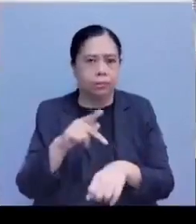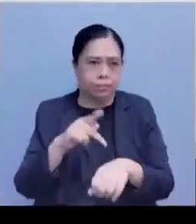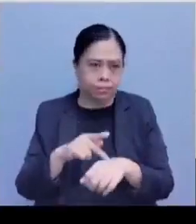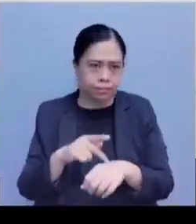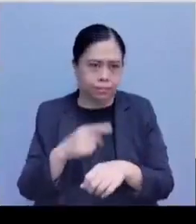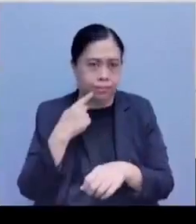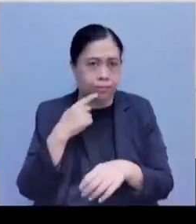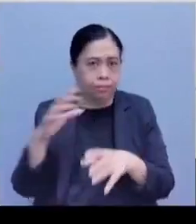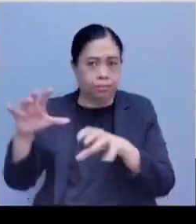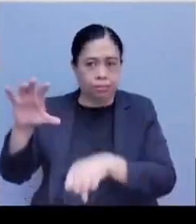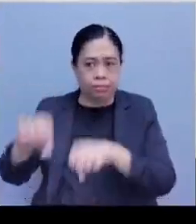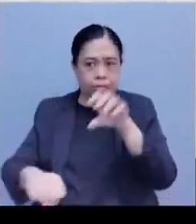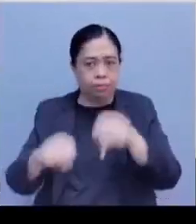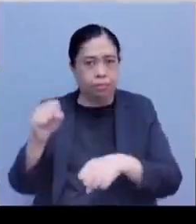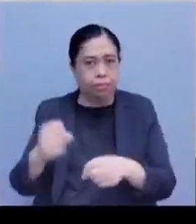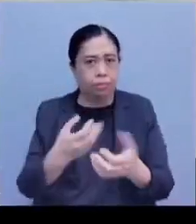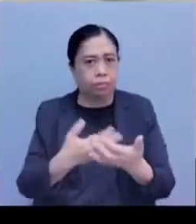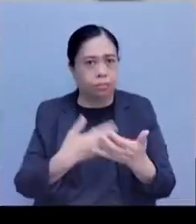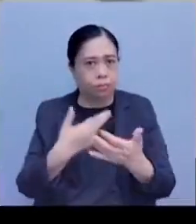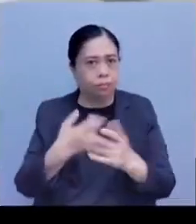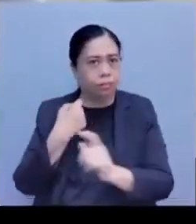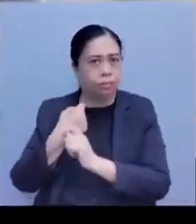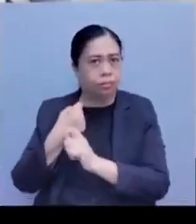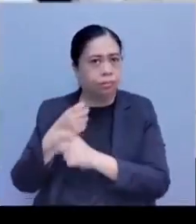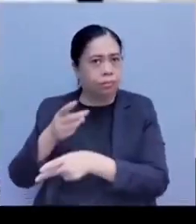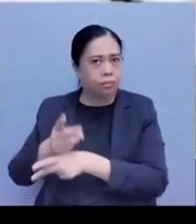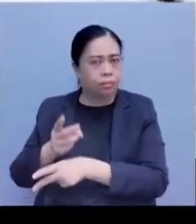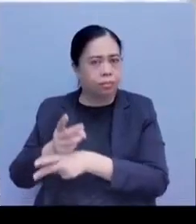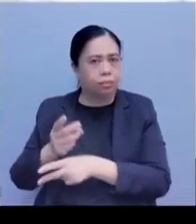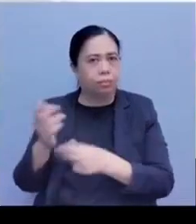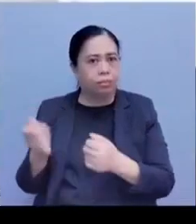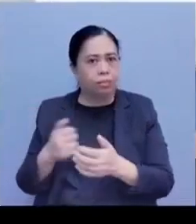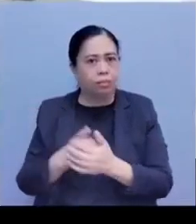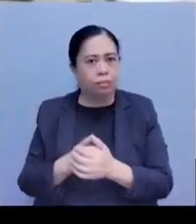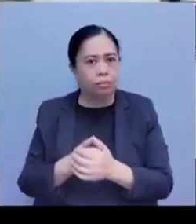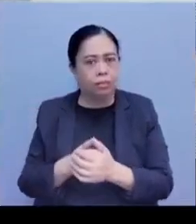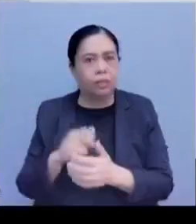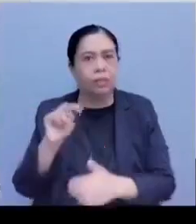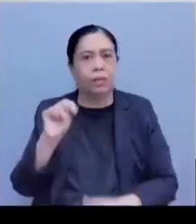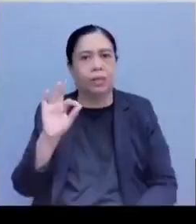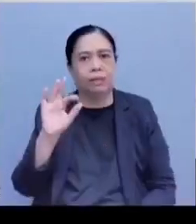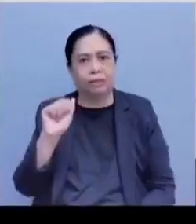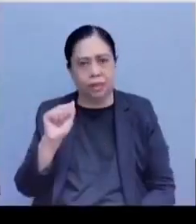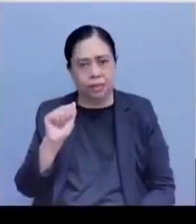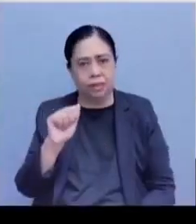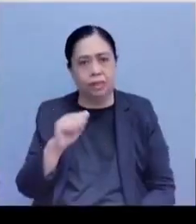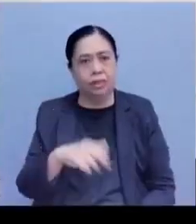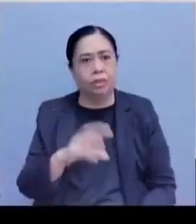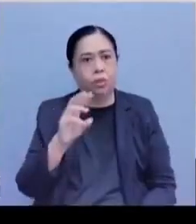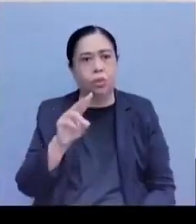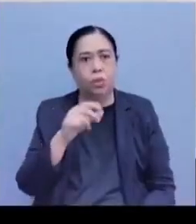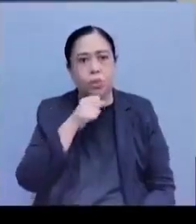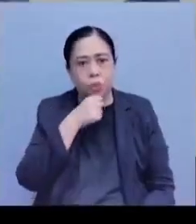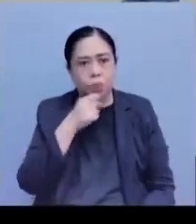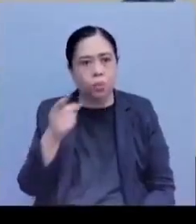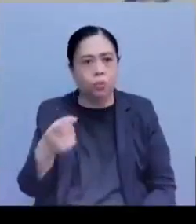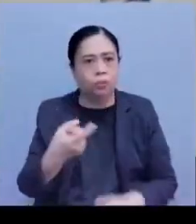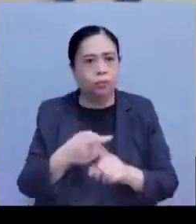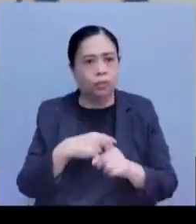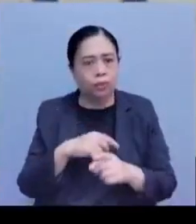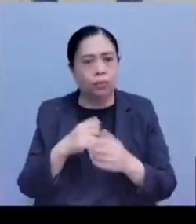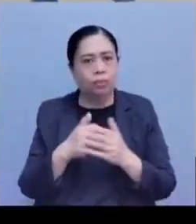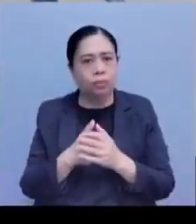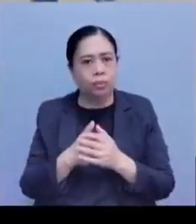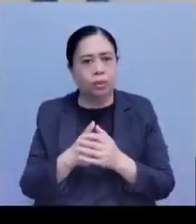seized smuggled goods are temporarily kept in the warehouse of NFA. 62-year-old Sally Karim from Barangay Kasanyangan